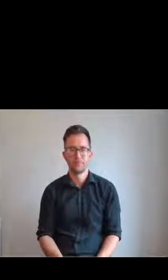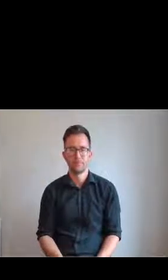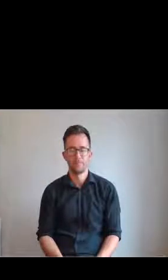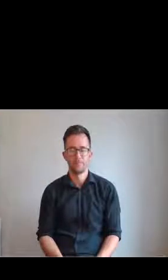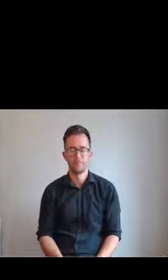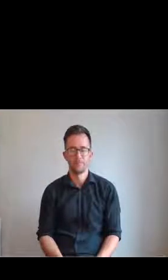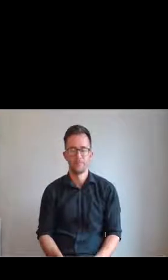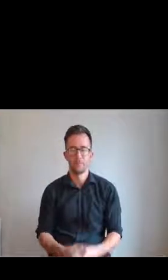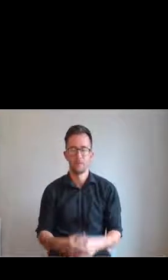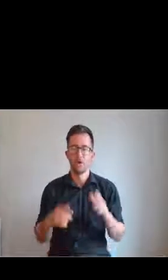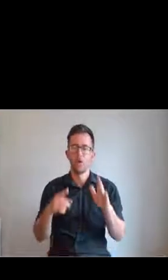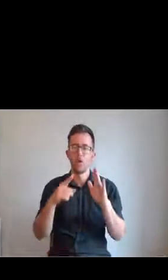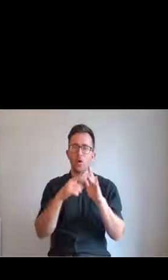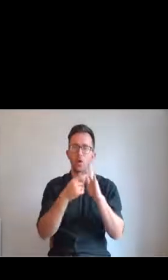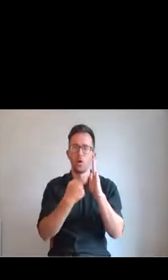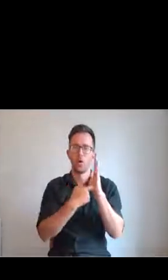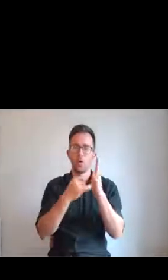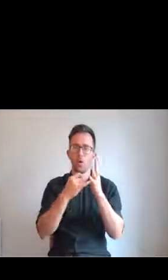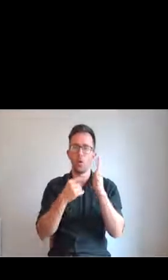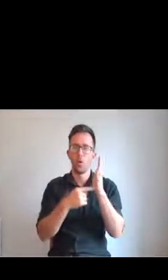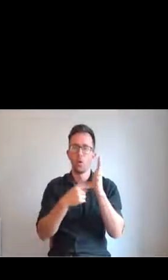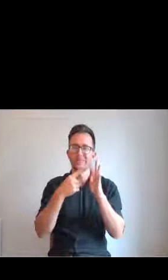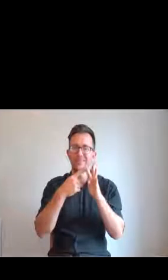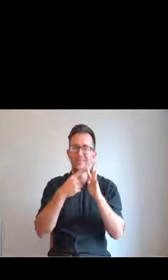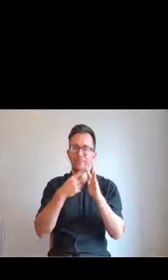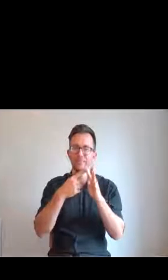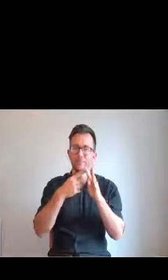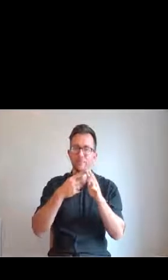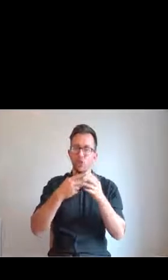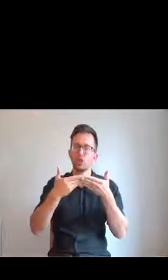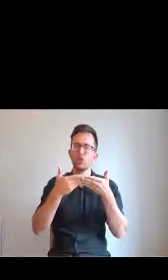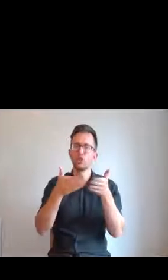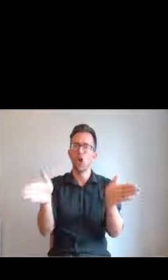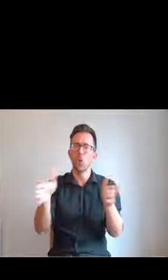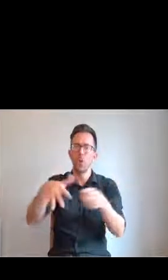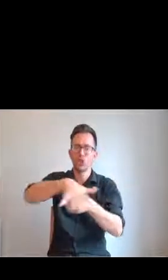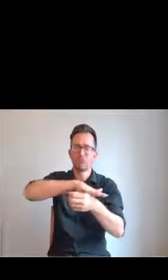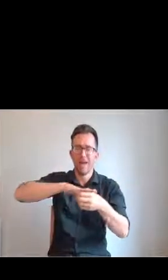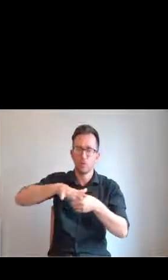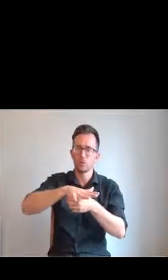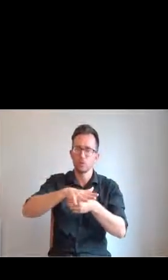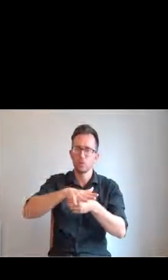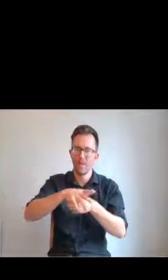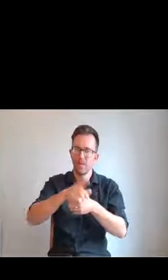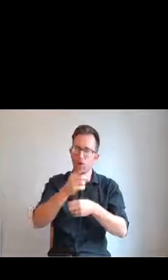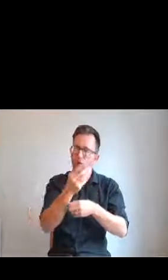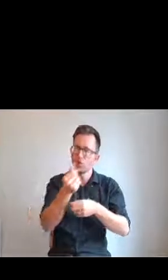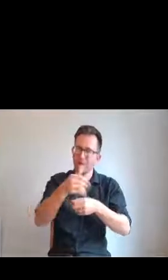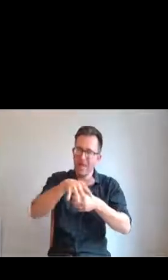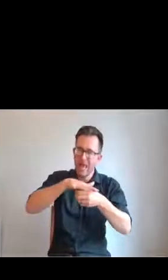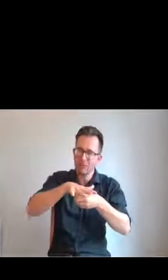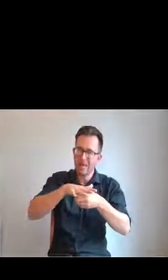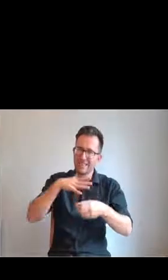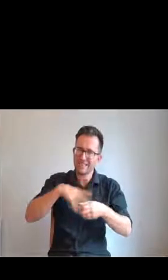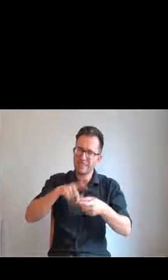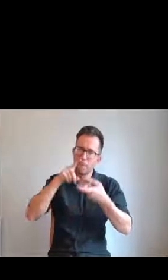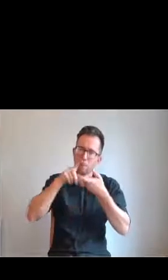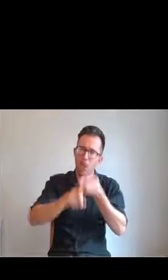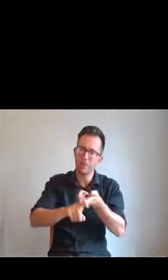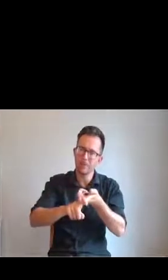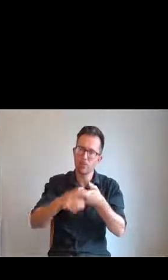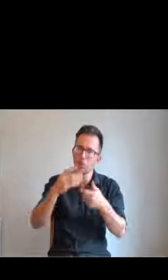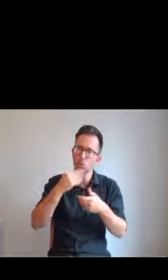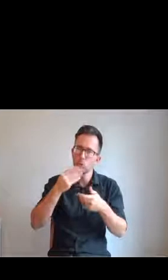At Orsett Showground, part of this site is required permanently for the construction of link roads to the Orsett Cock roundabout on the